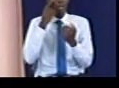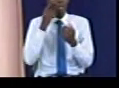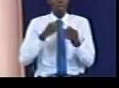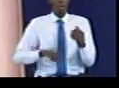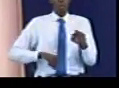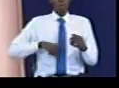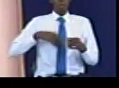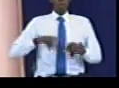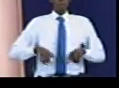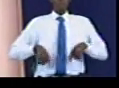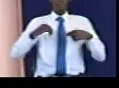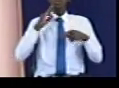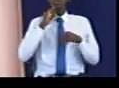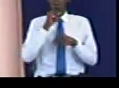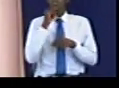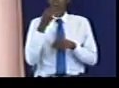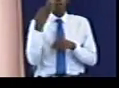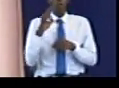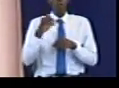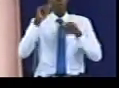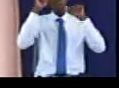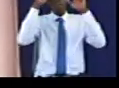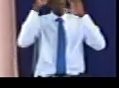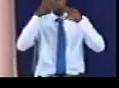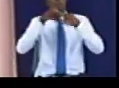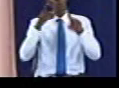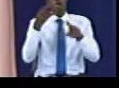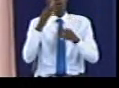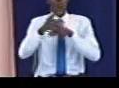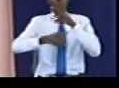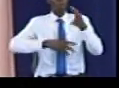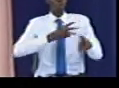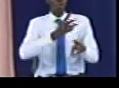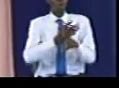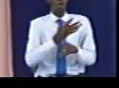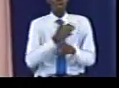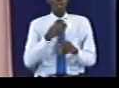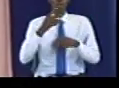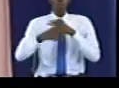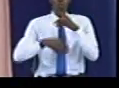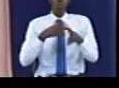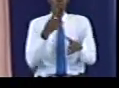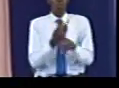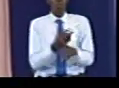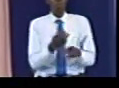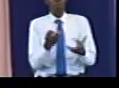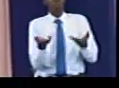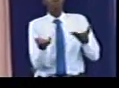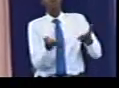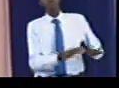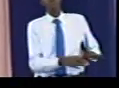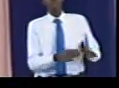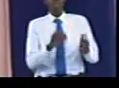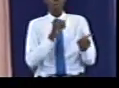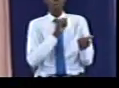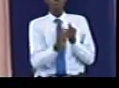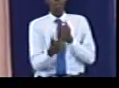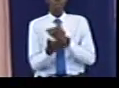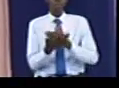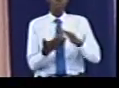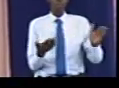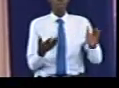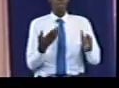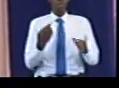is not of the Father but of the world, and the world passeth away. Their fashion is passing away, and